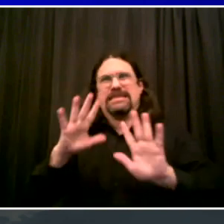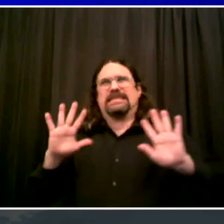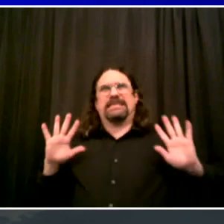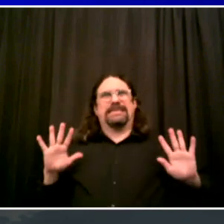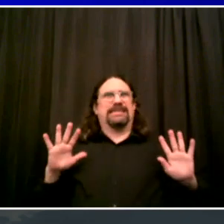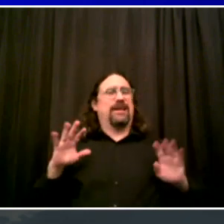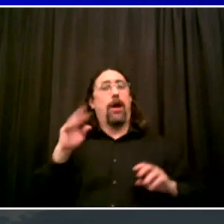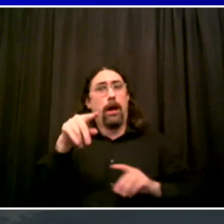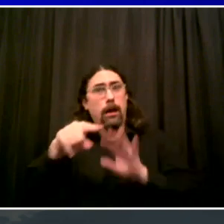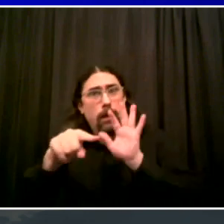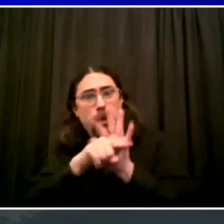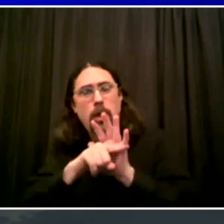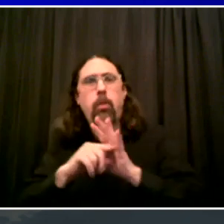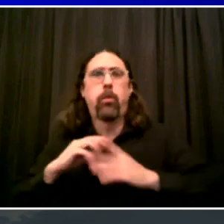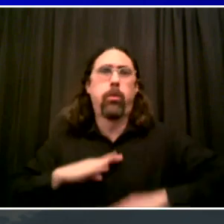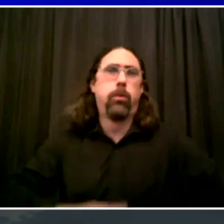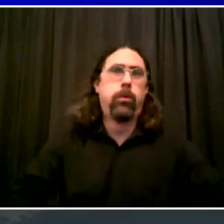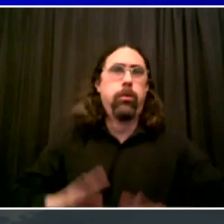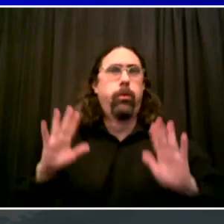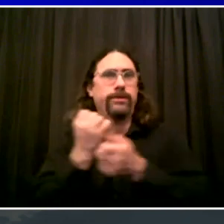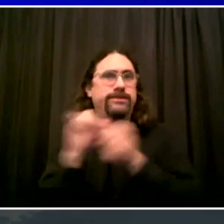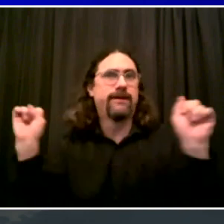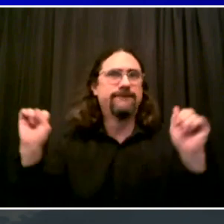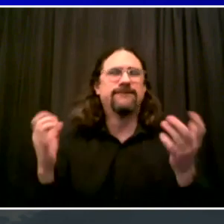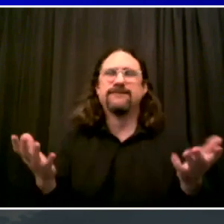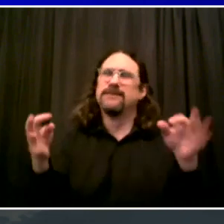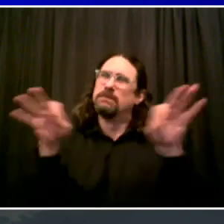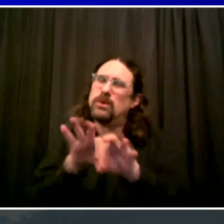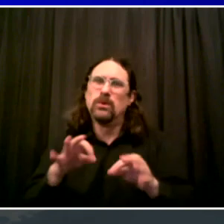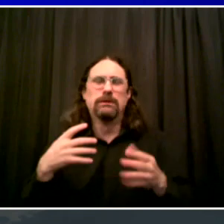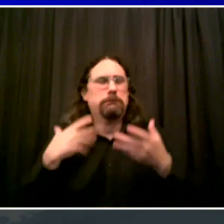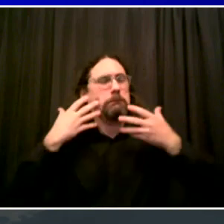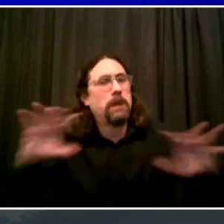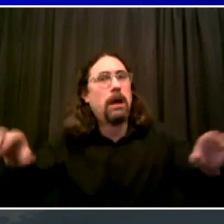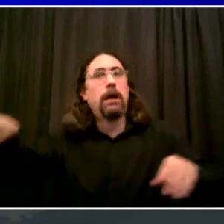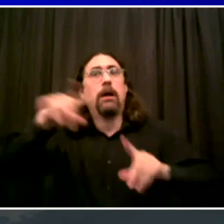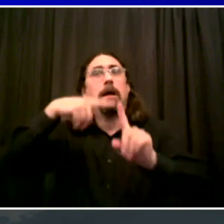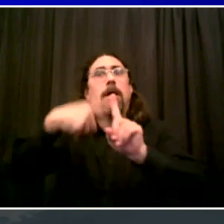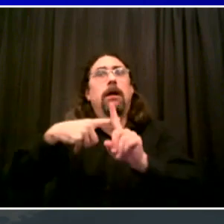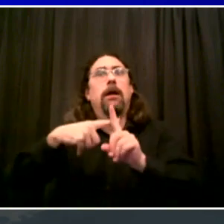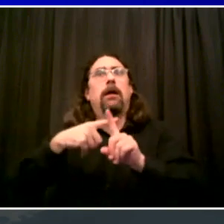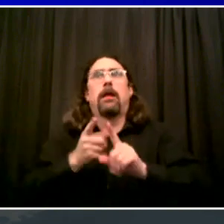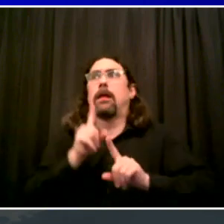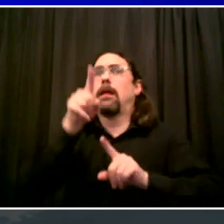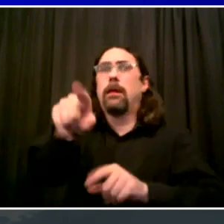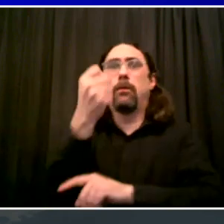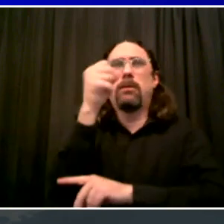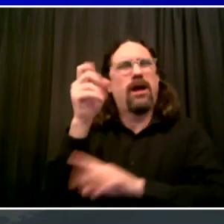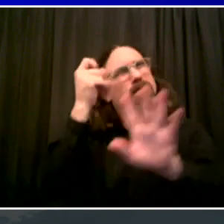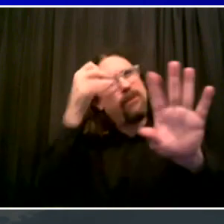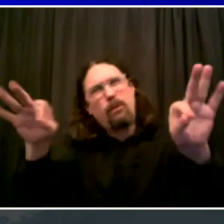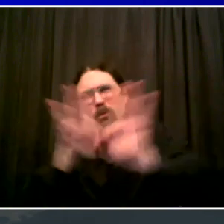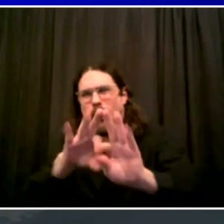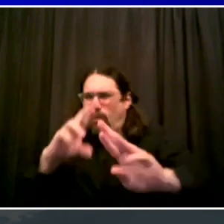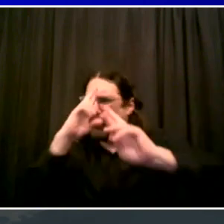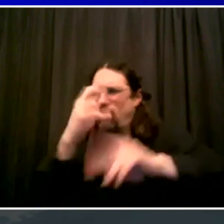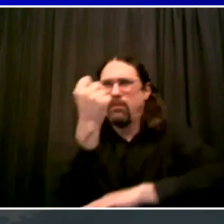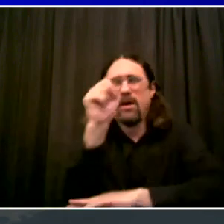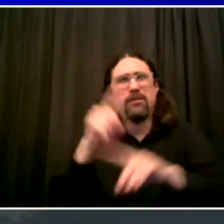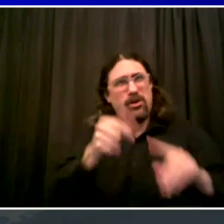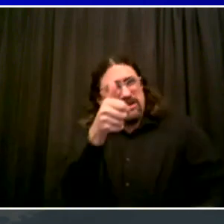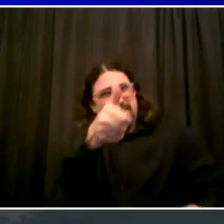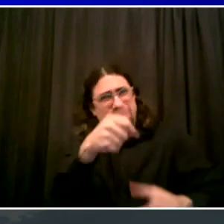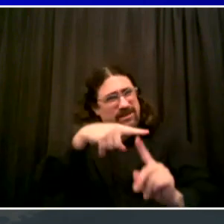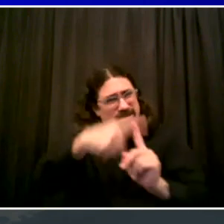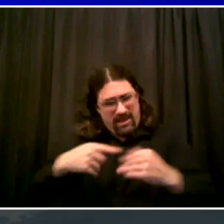is dangerous to be close together, and people must keep social distance, and we gotta get back to that clear understanding. We're gonna have to hold